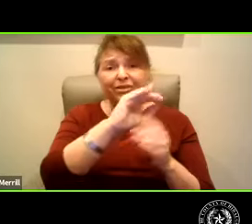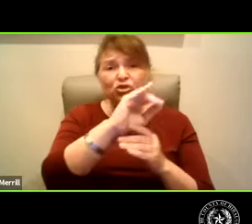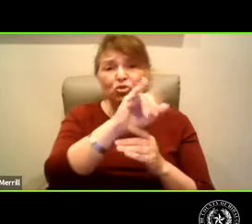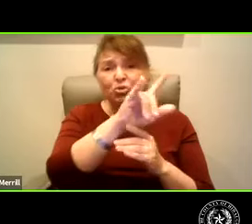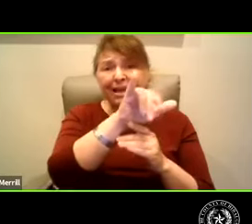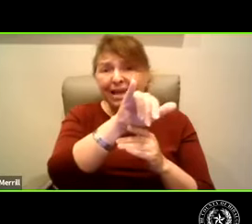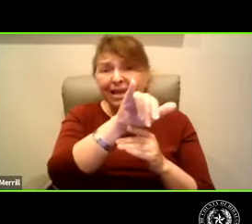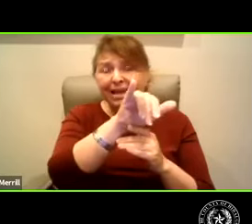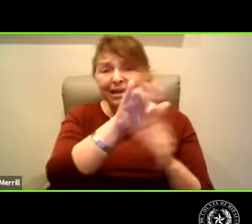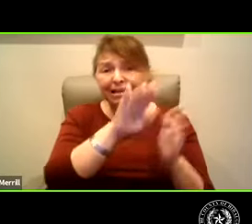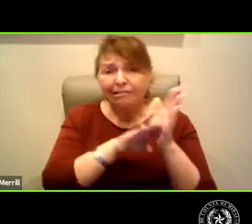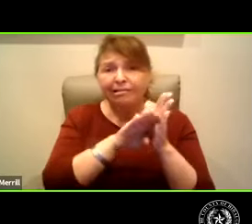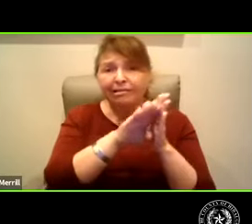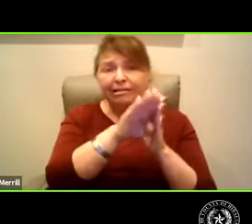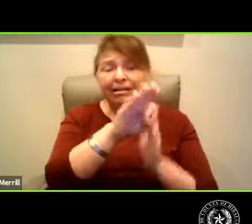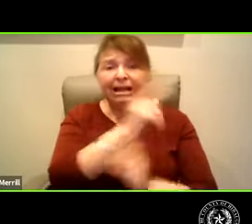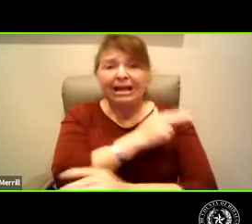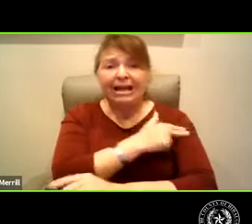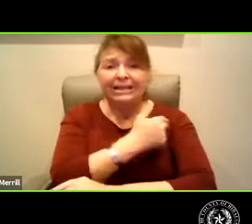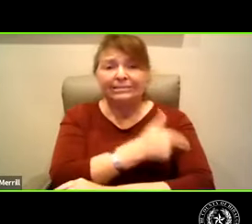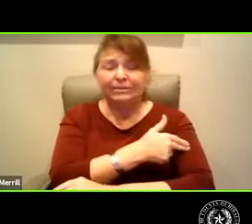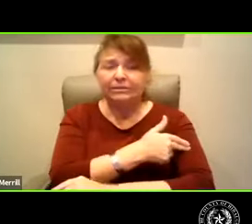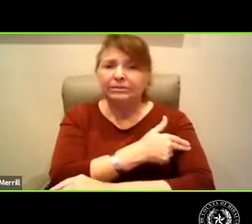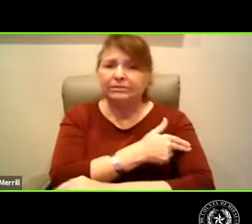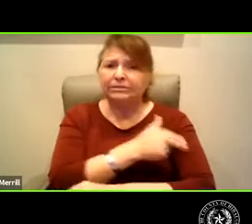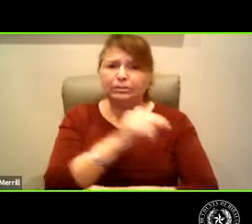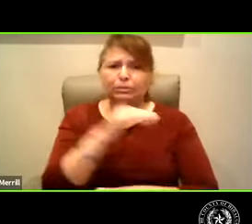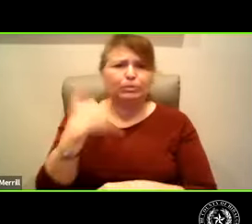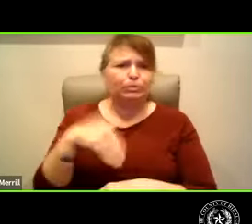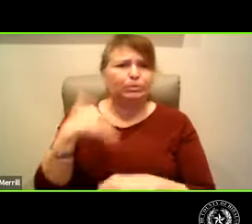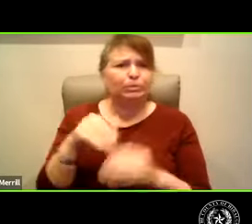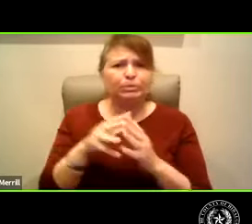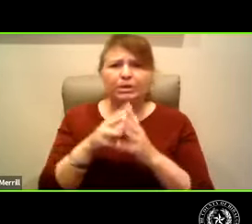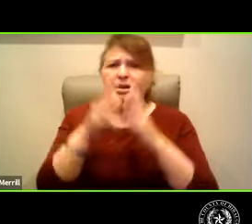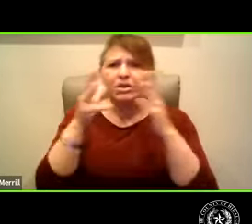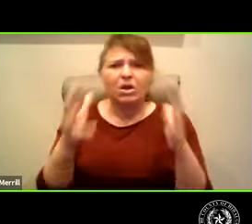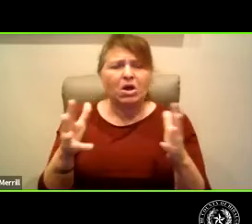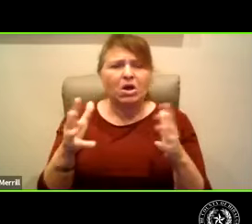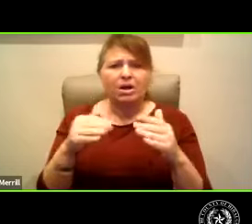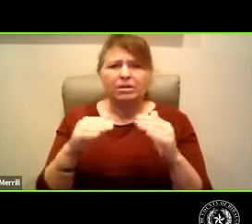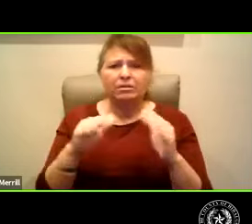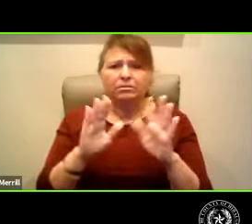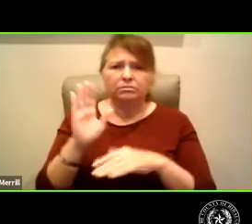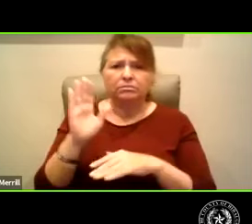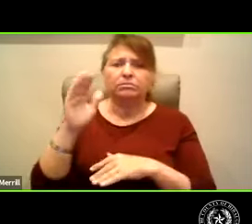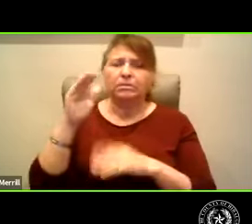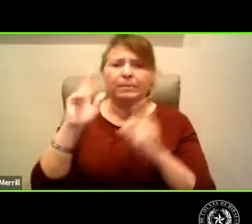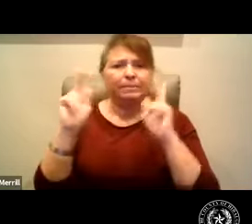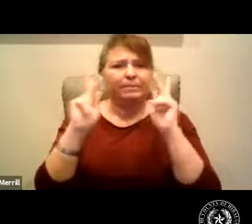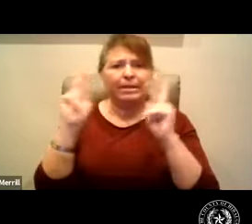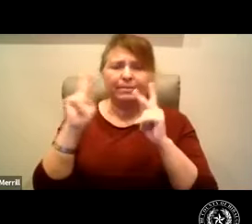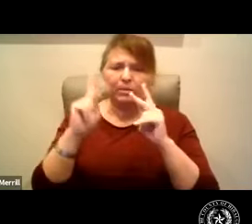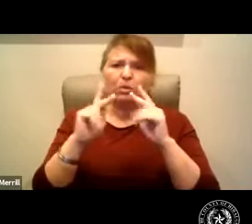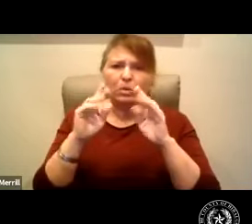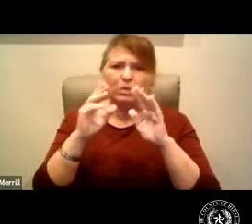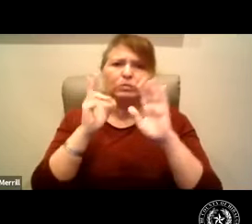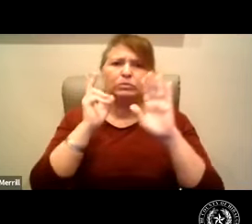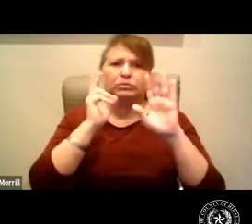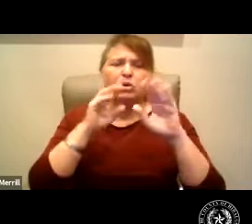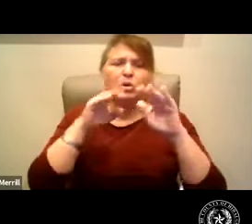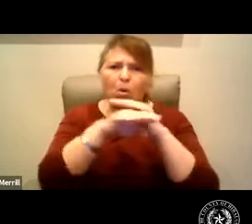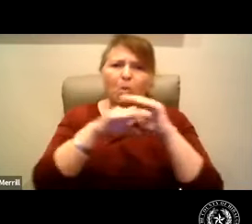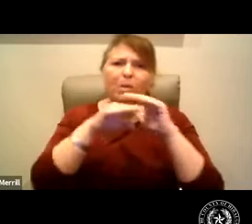July, the hospitals were seeing this enormous amount of fluctuation of people going into the